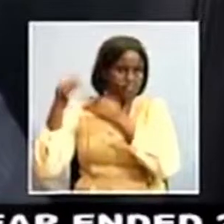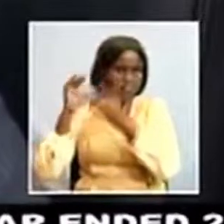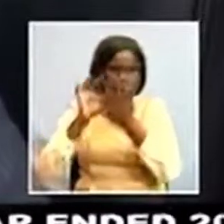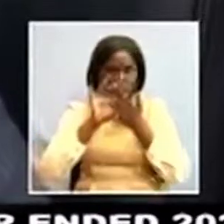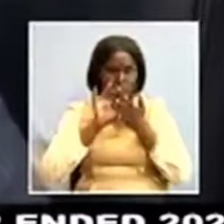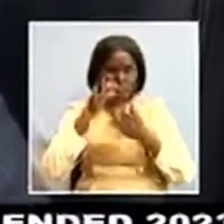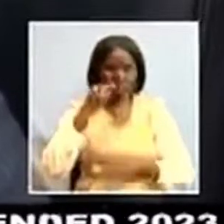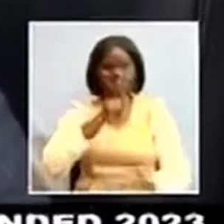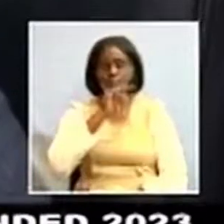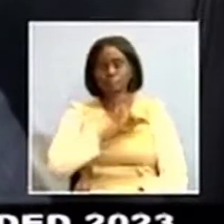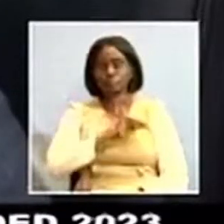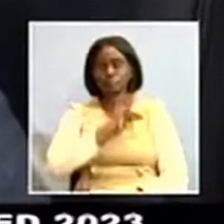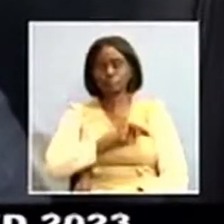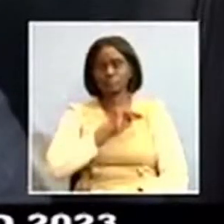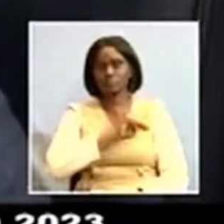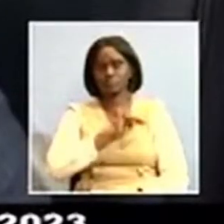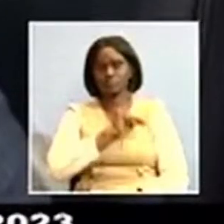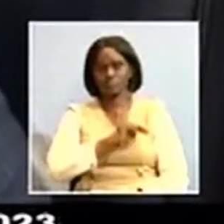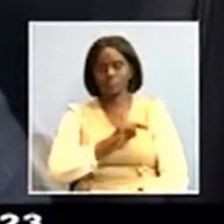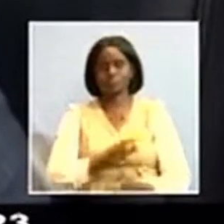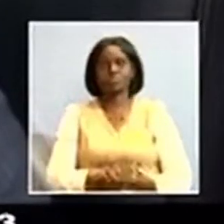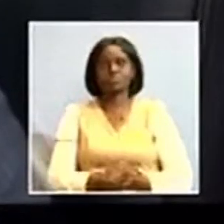NAPSA.